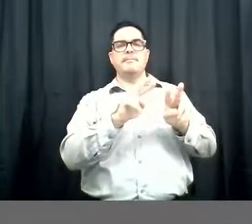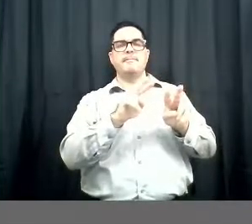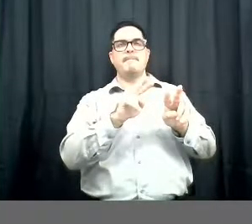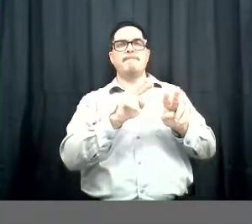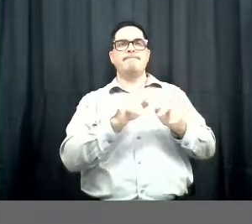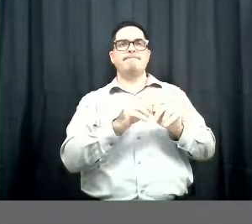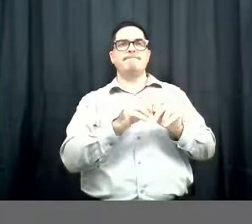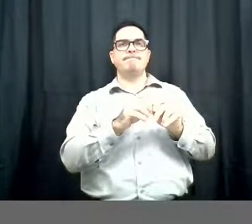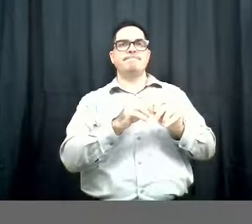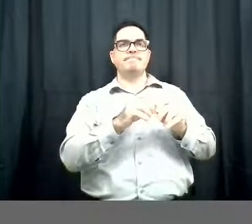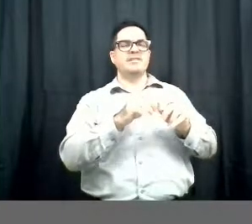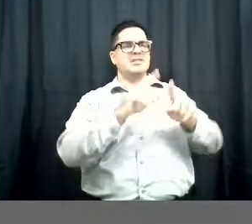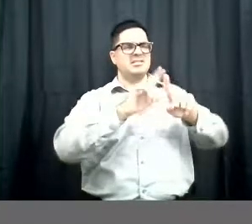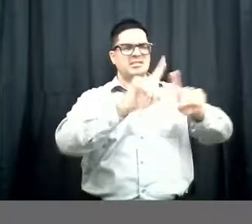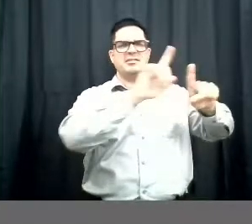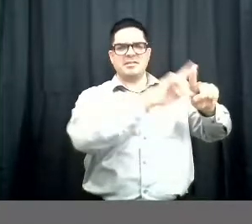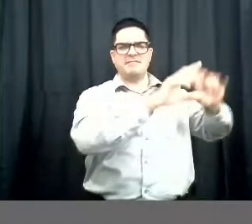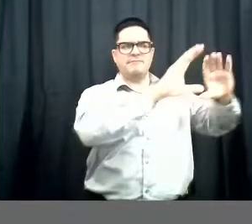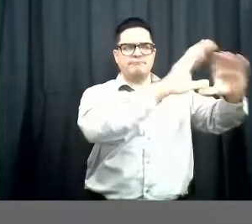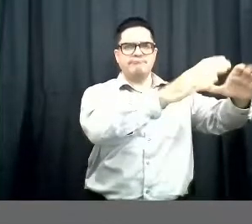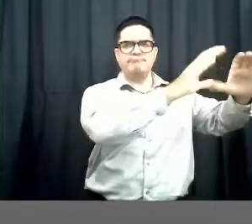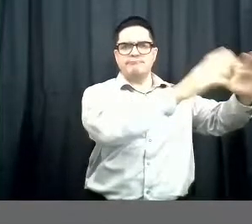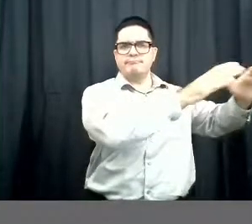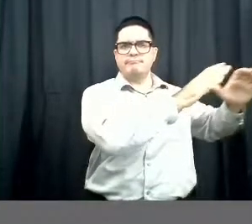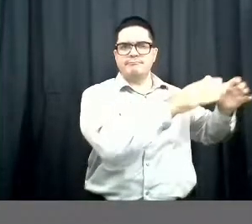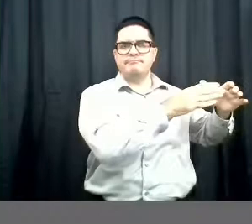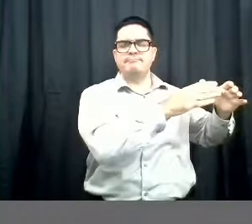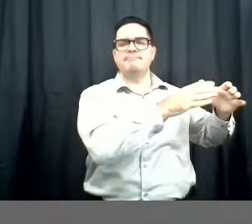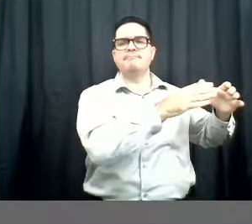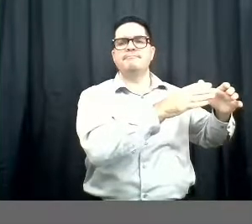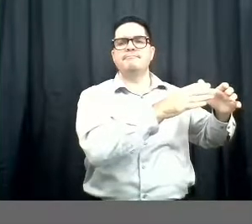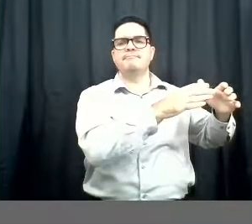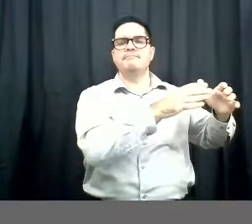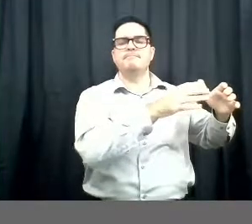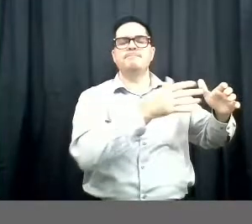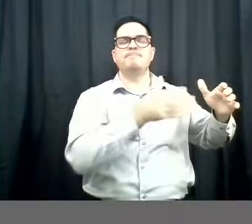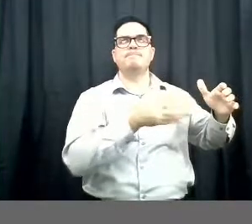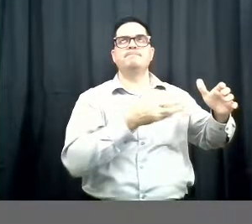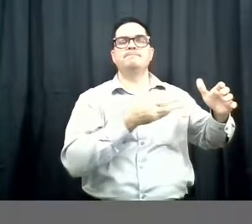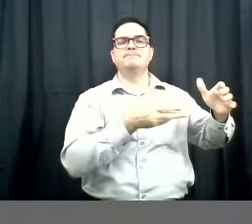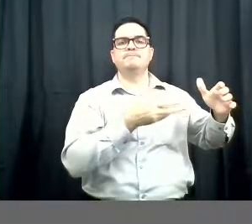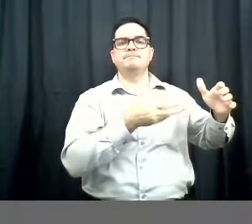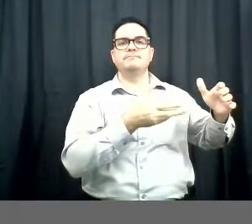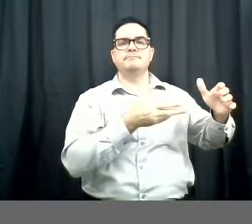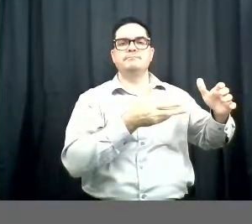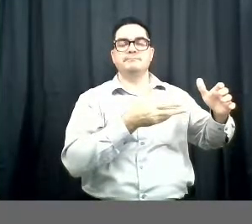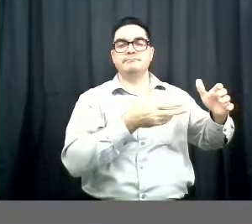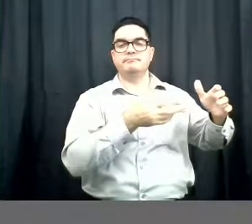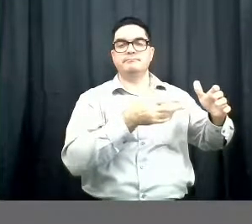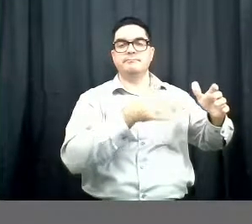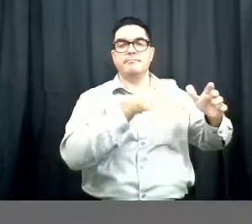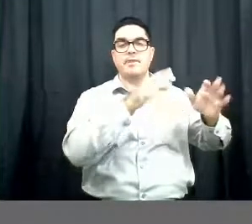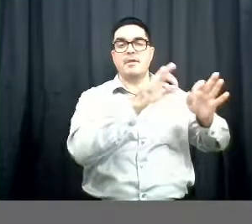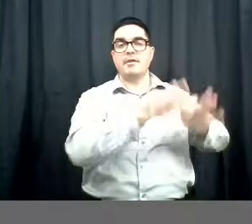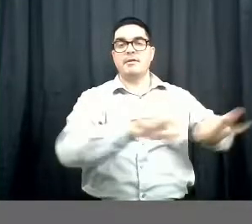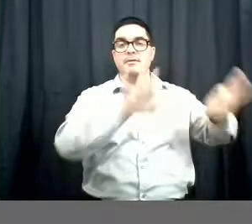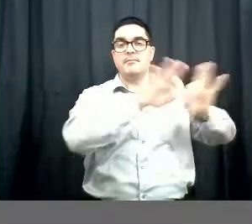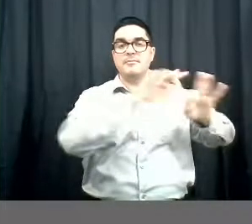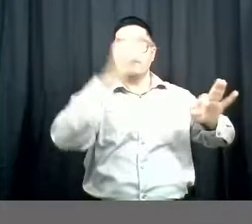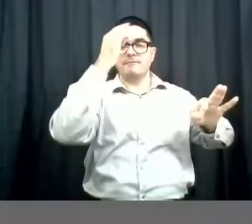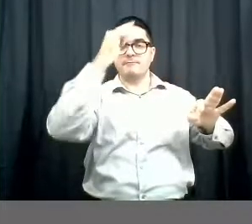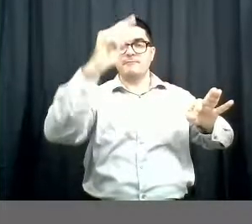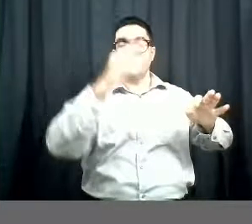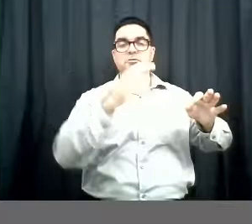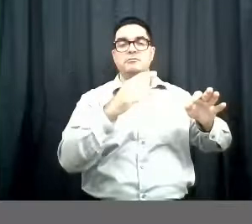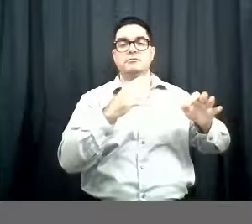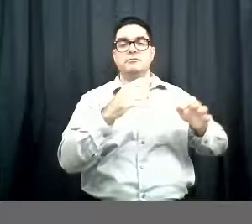are really essential to the lubrication of public finance